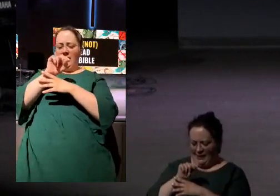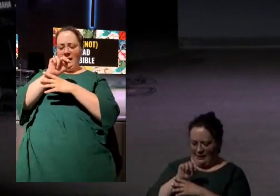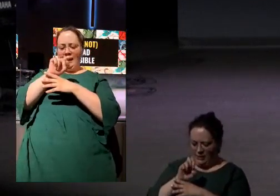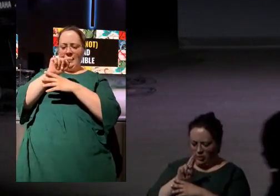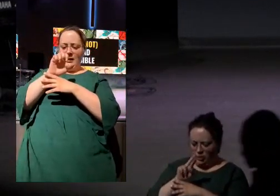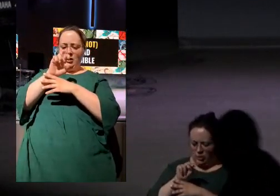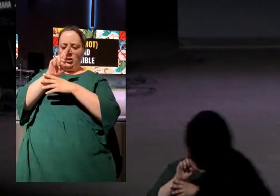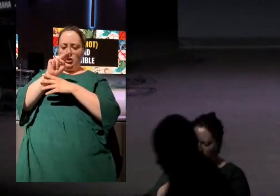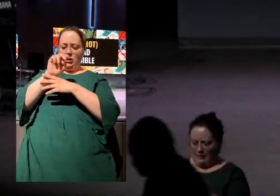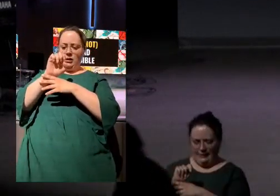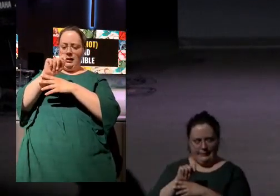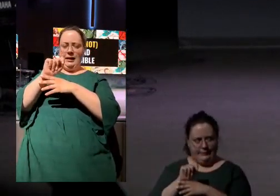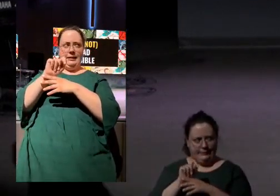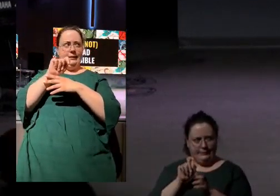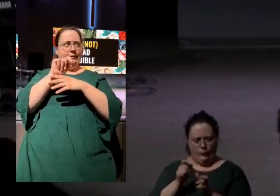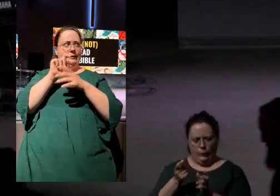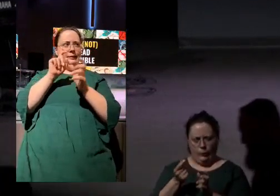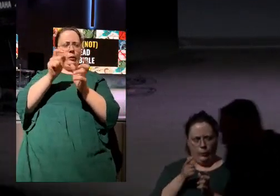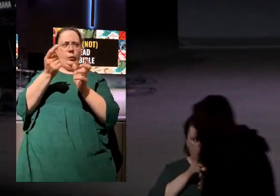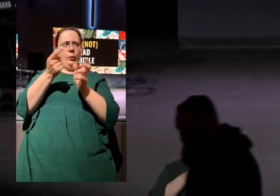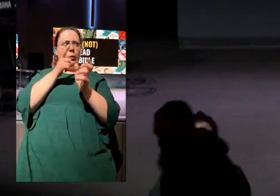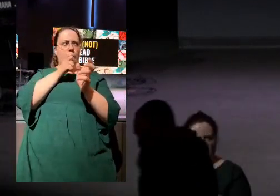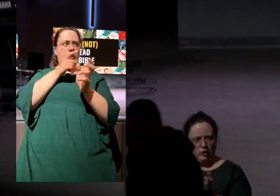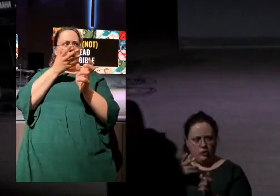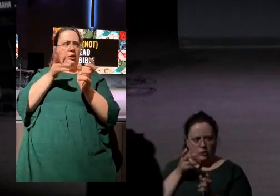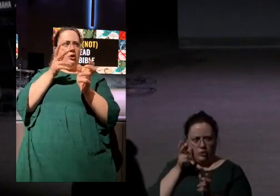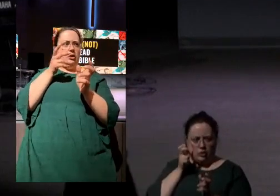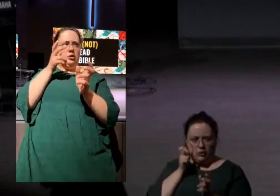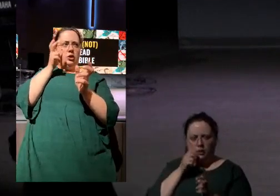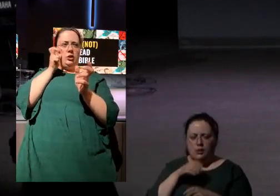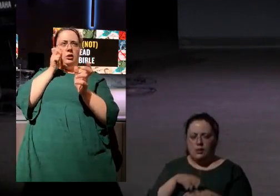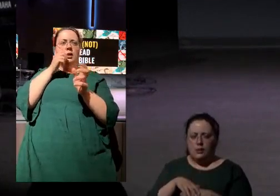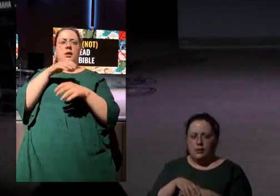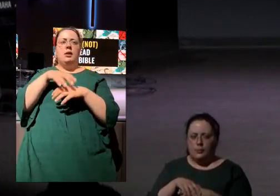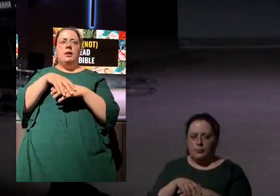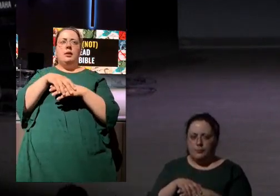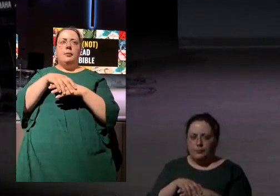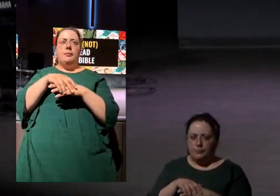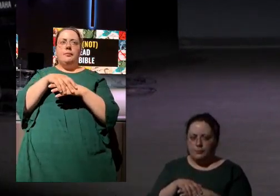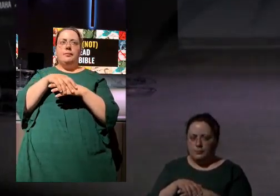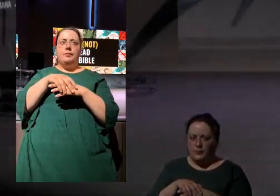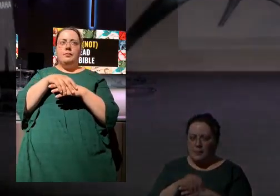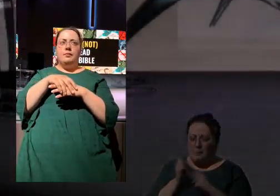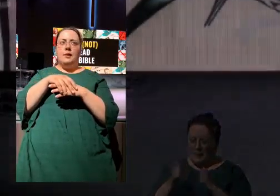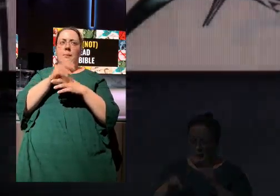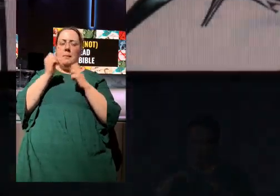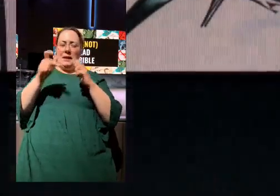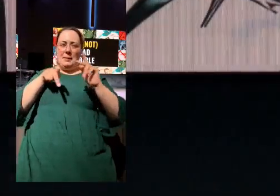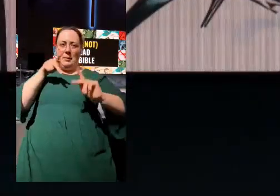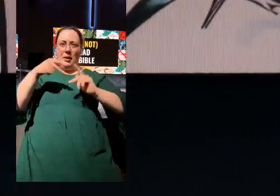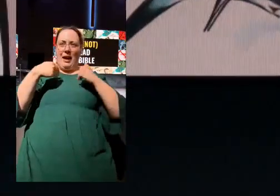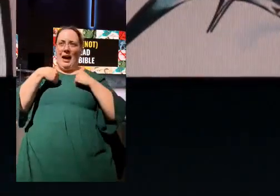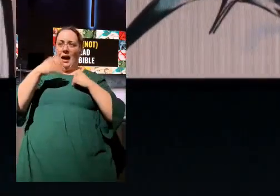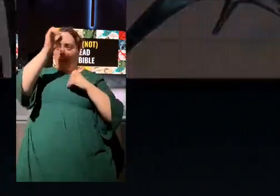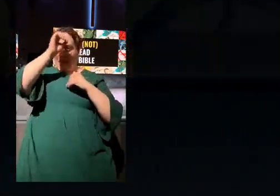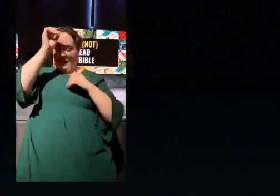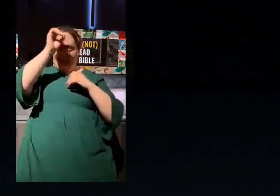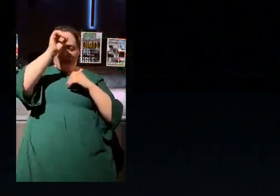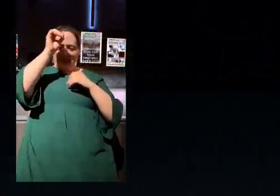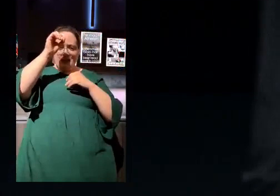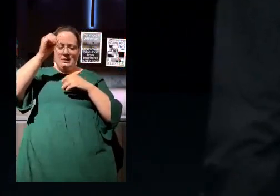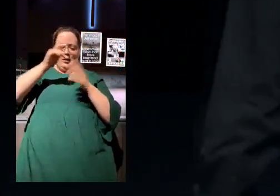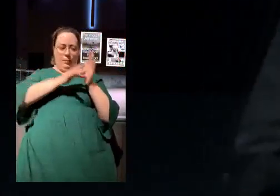and their generosity to the world, right? Some people have some very pointed opinions about things that they find in the